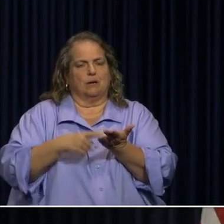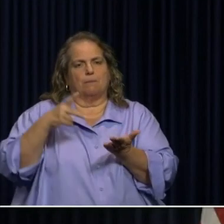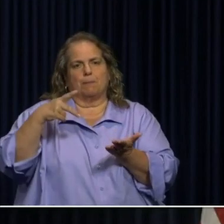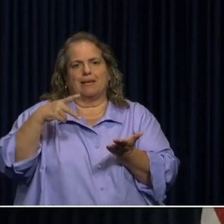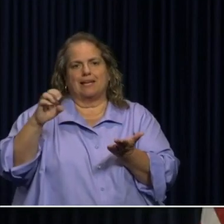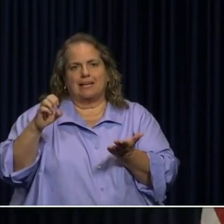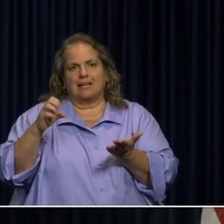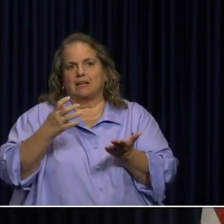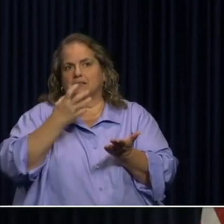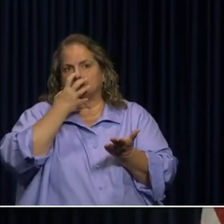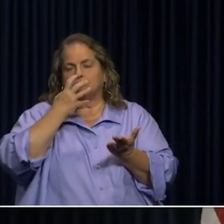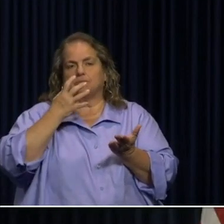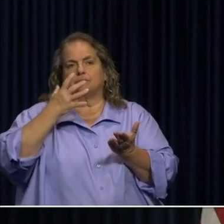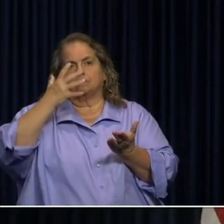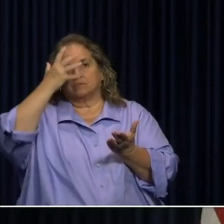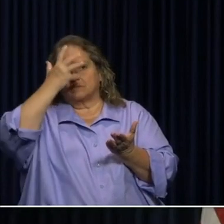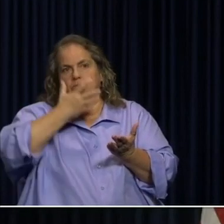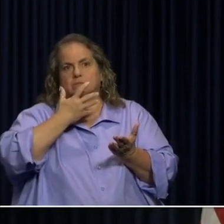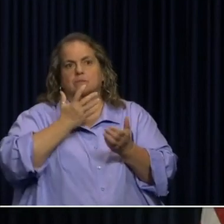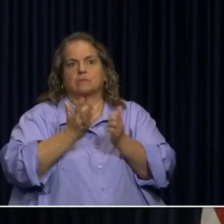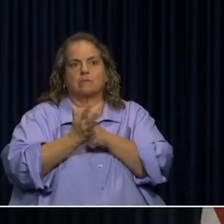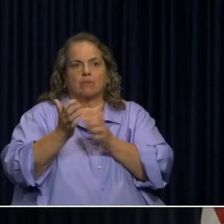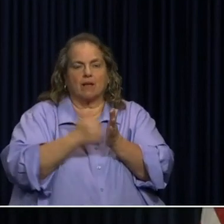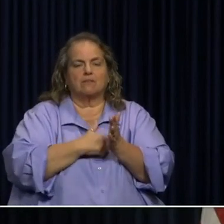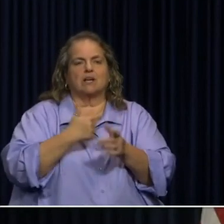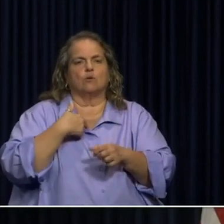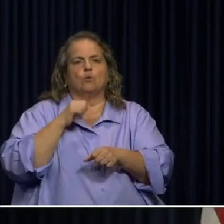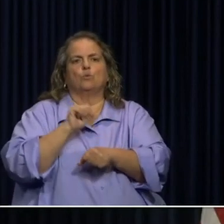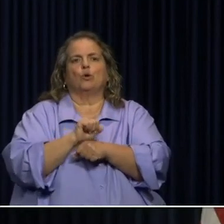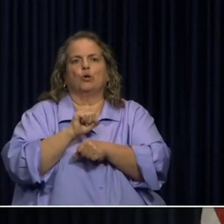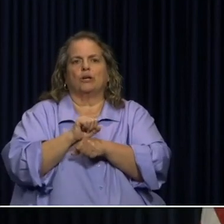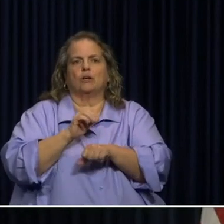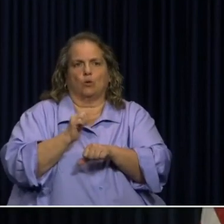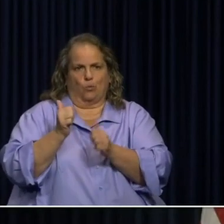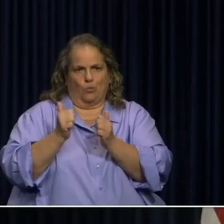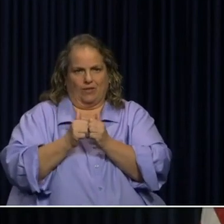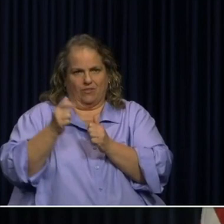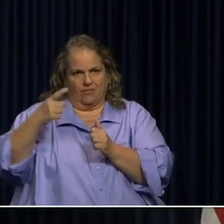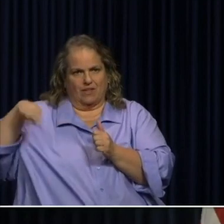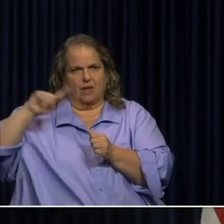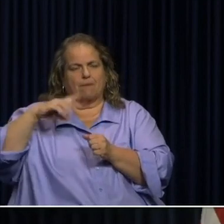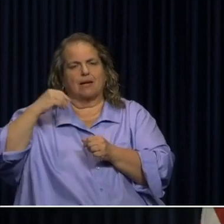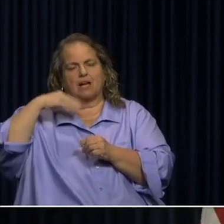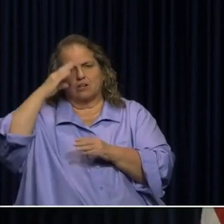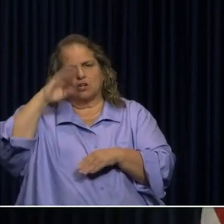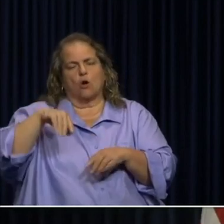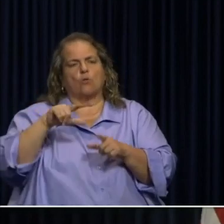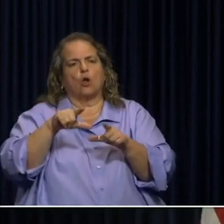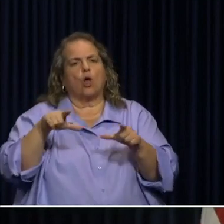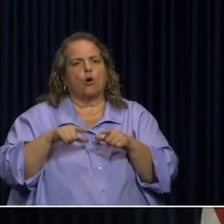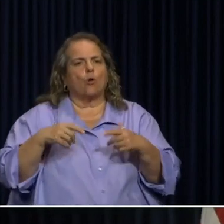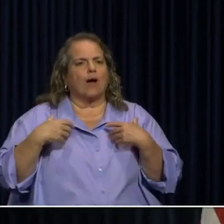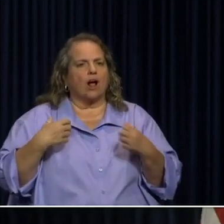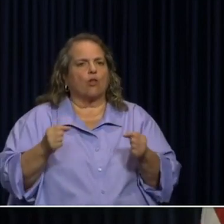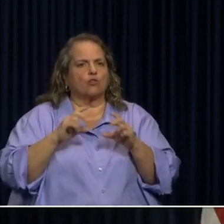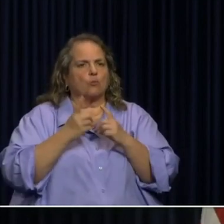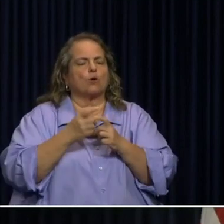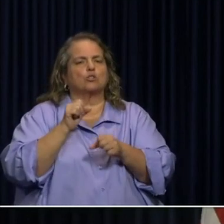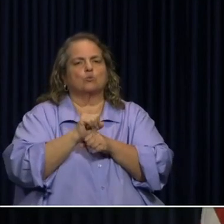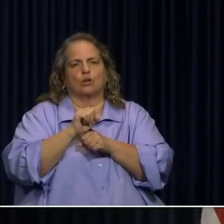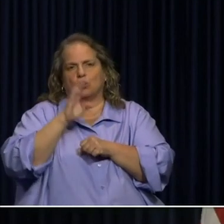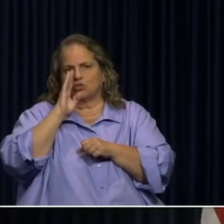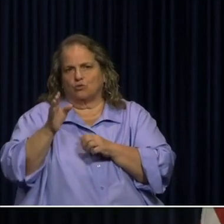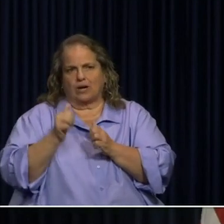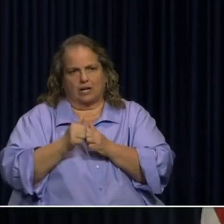PPE, and we're working with them, and I know the local health department is working directly